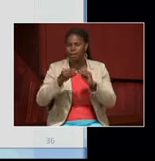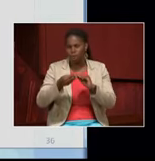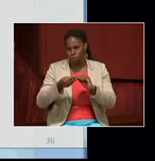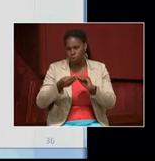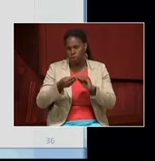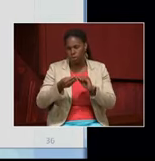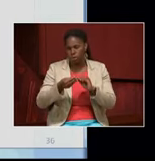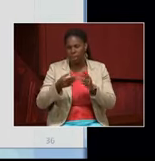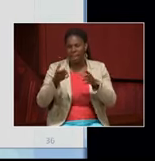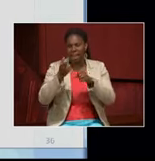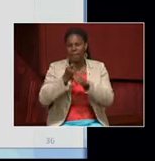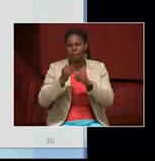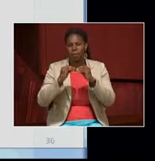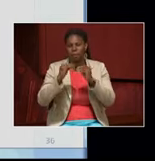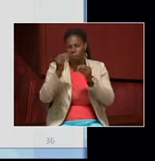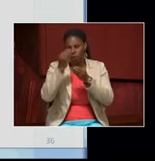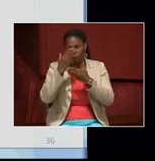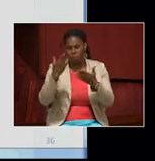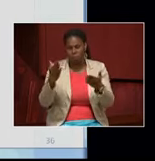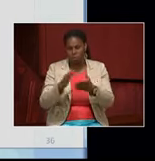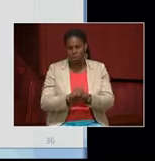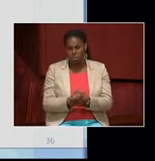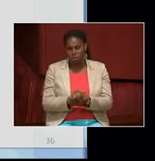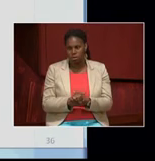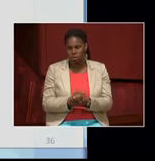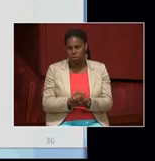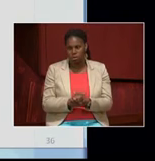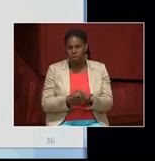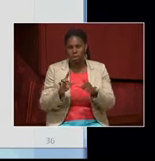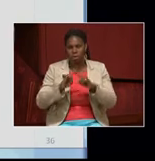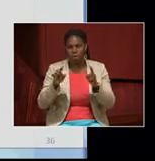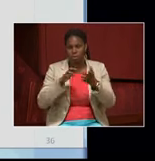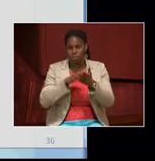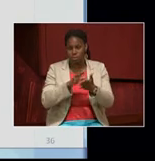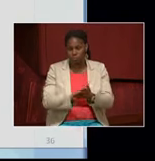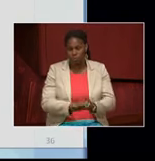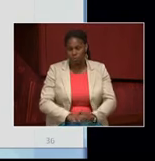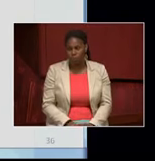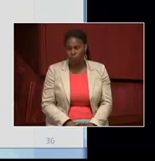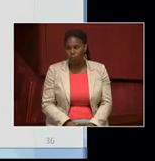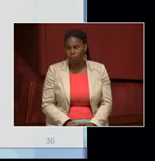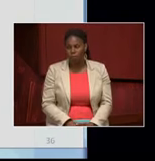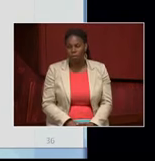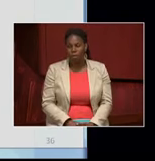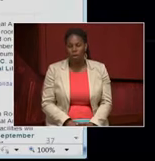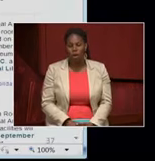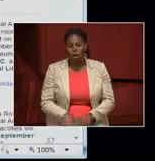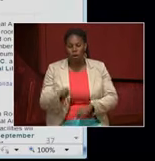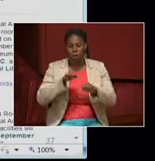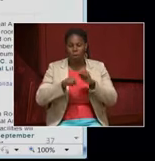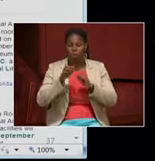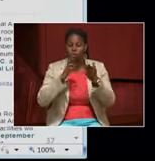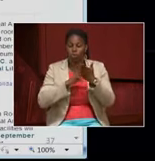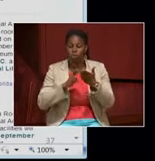get more information on those different records. Going back to Research Our